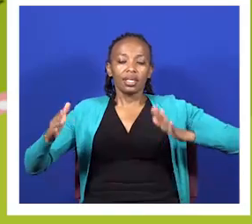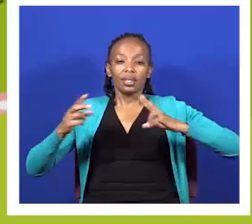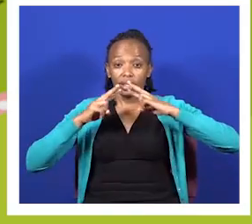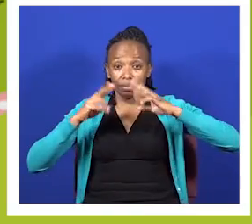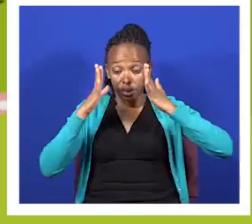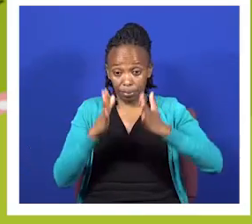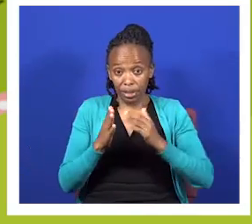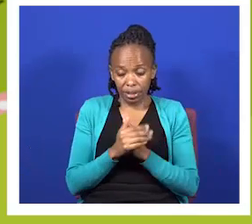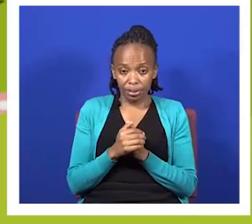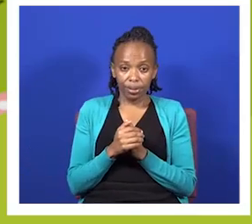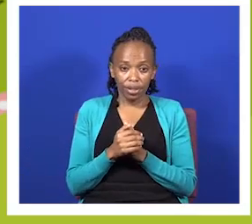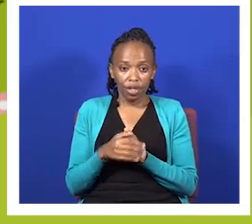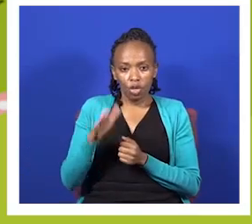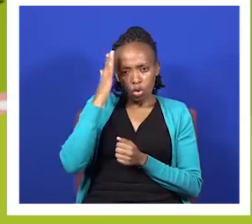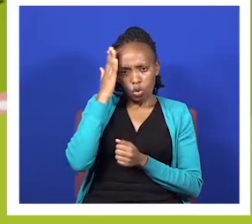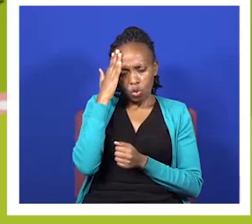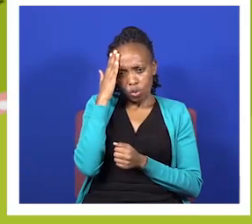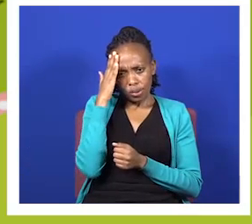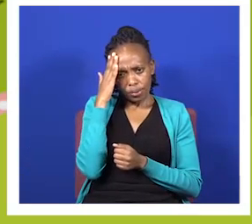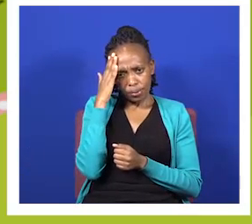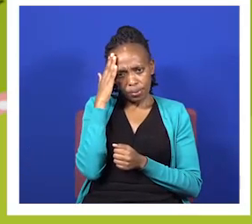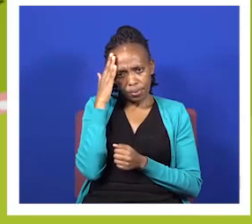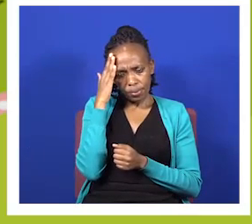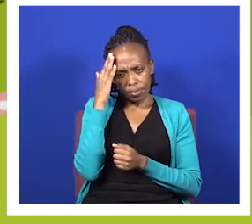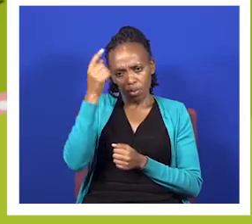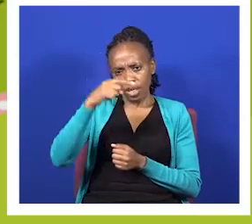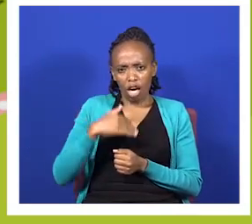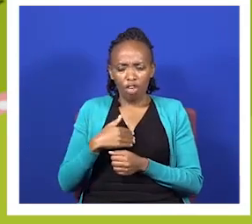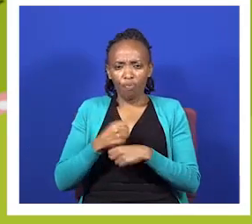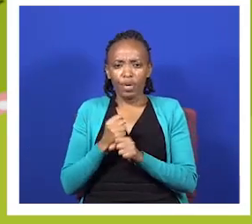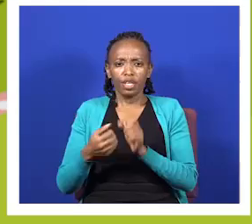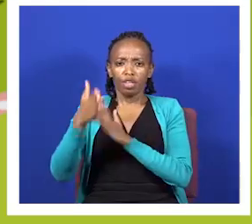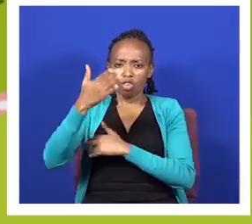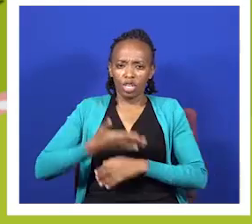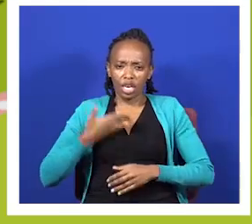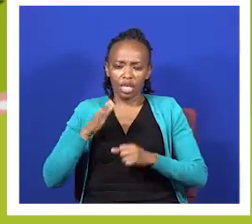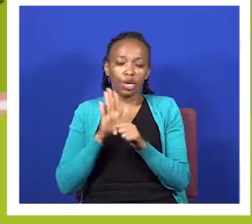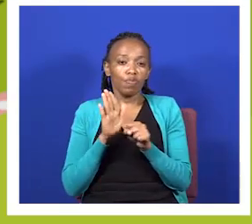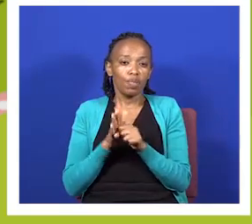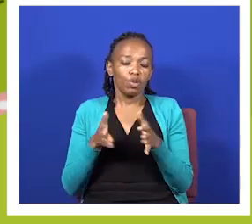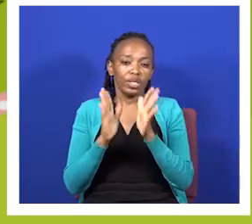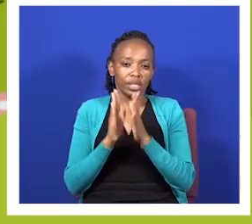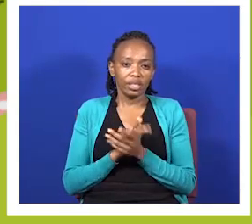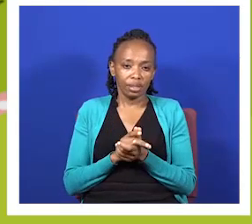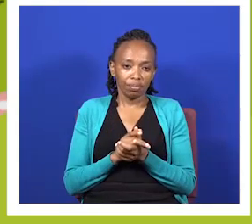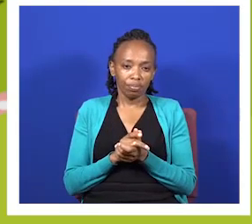greatest peacemaker. You know, we have made God angry in many